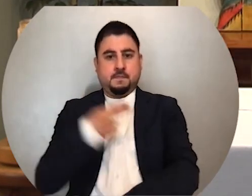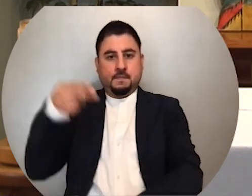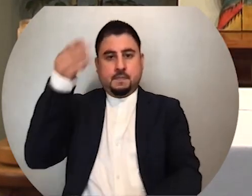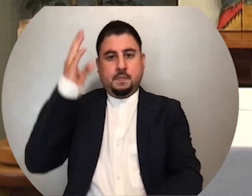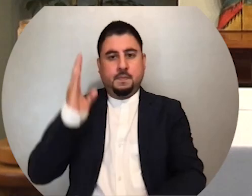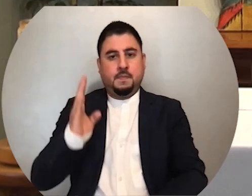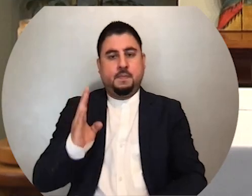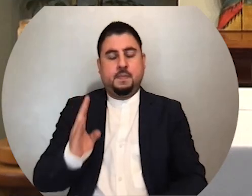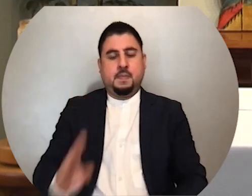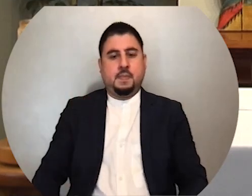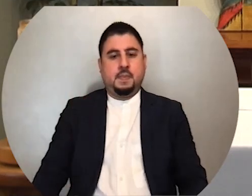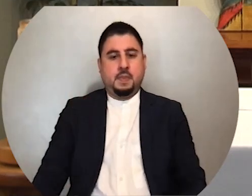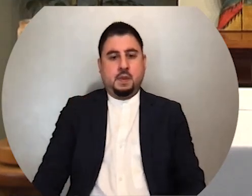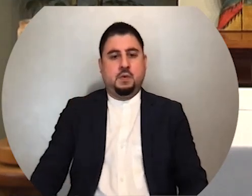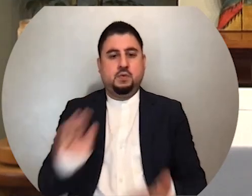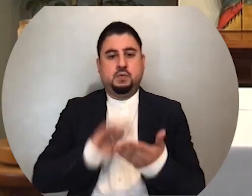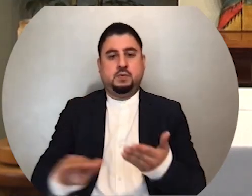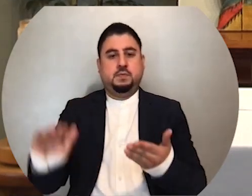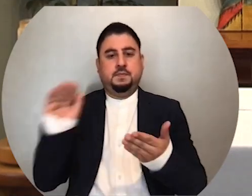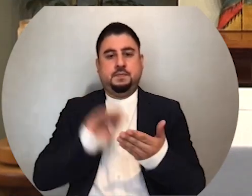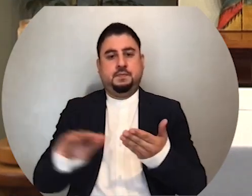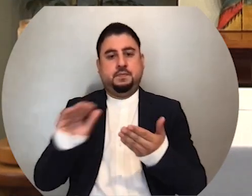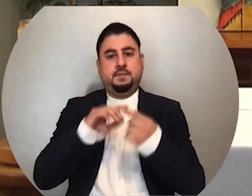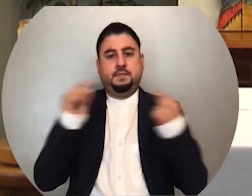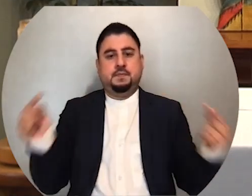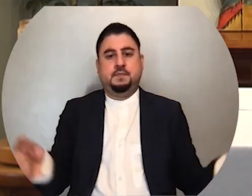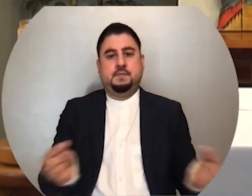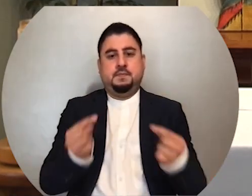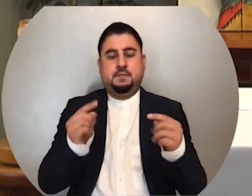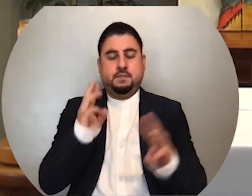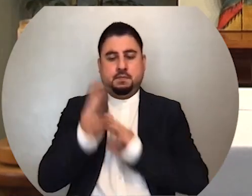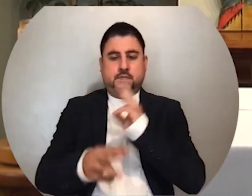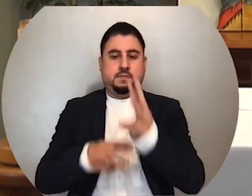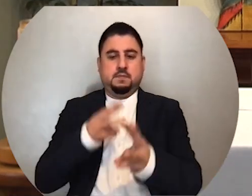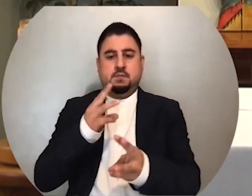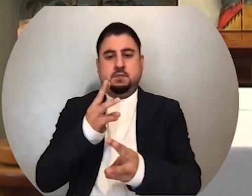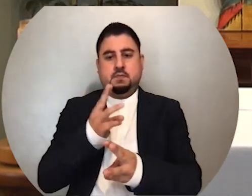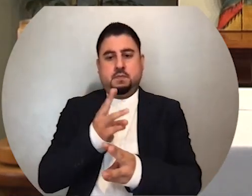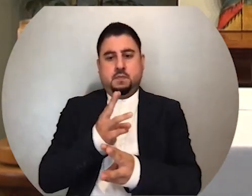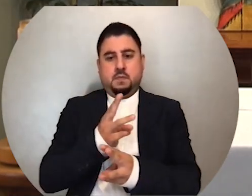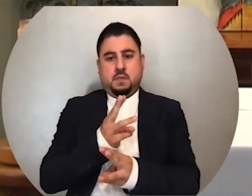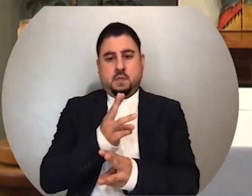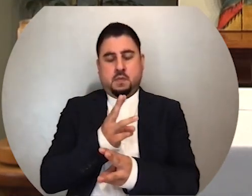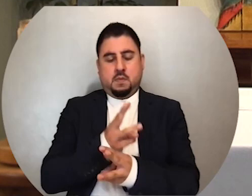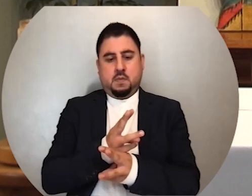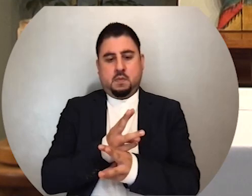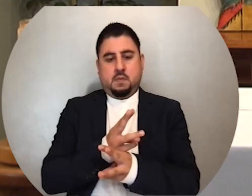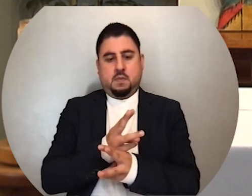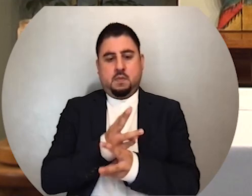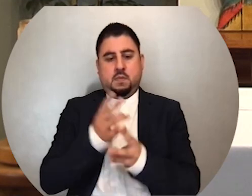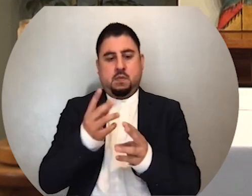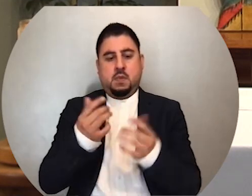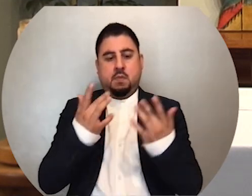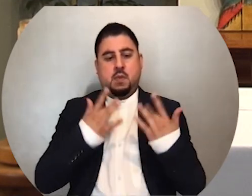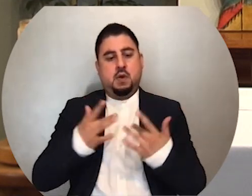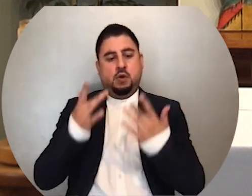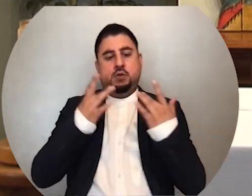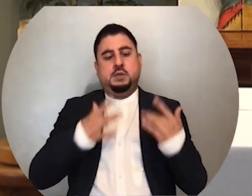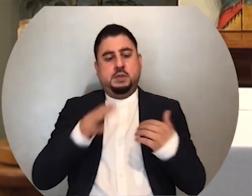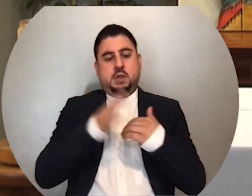Lamb of God, you take away the sins of the world.